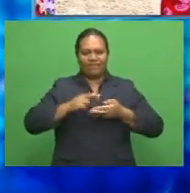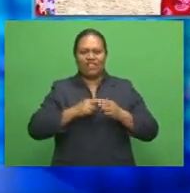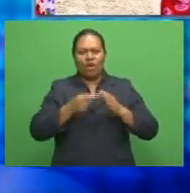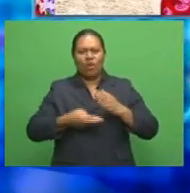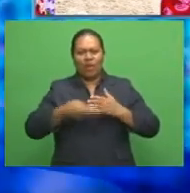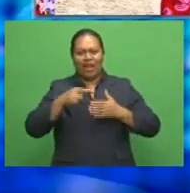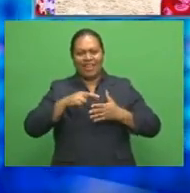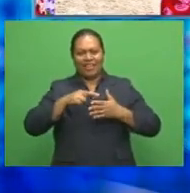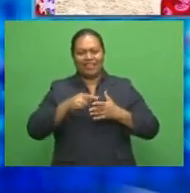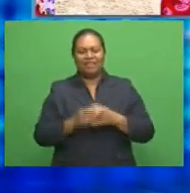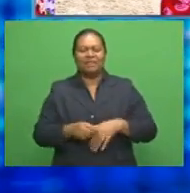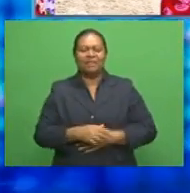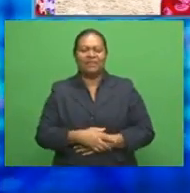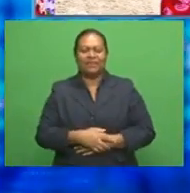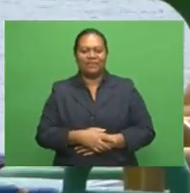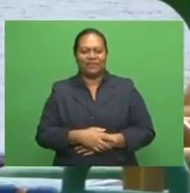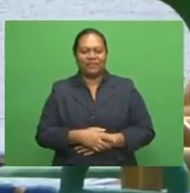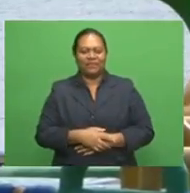Kritika Kumar has the details.